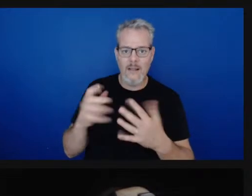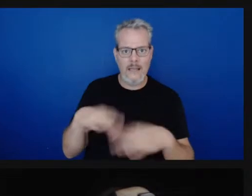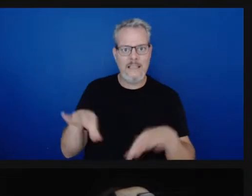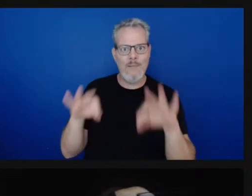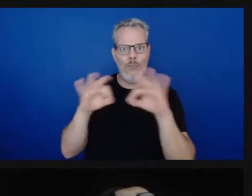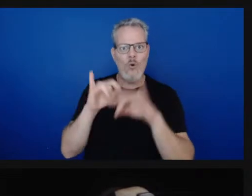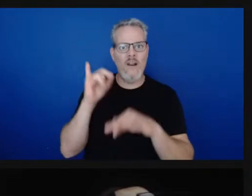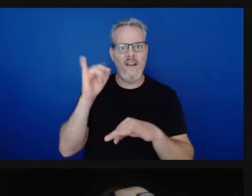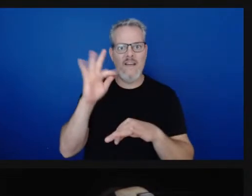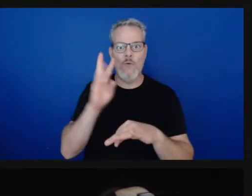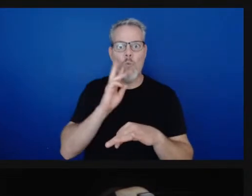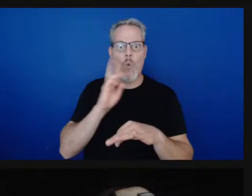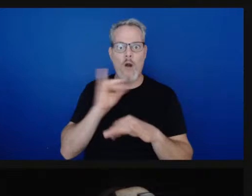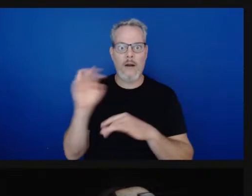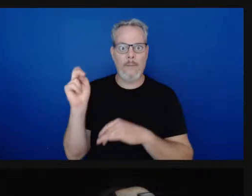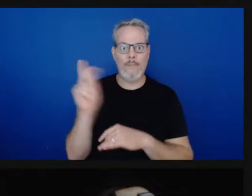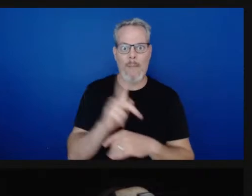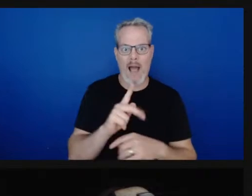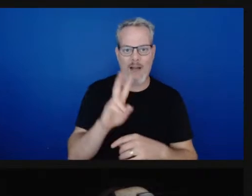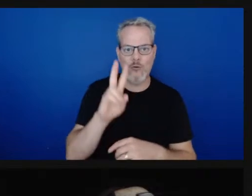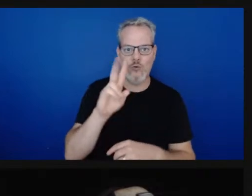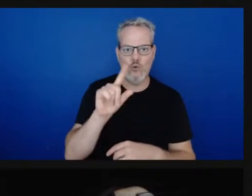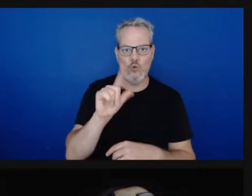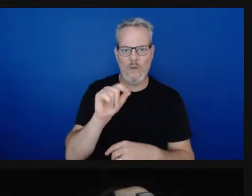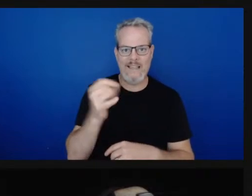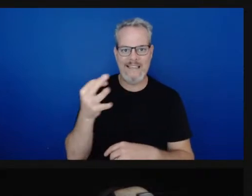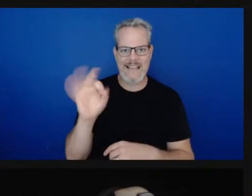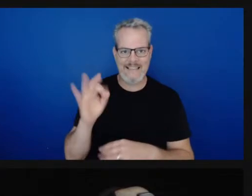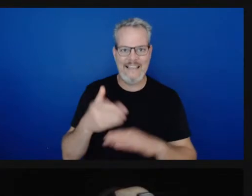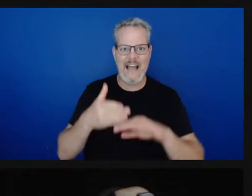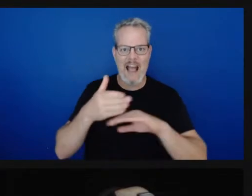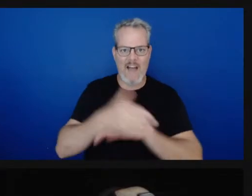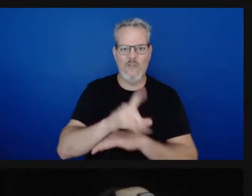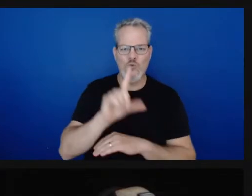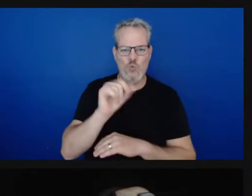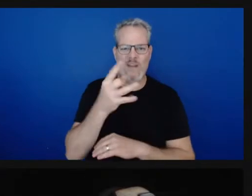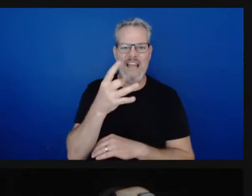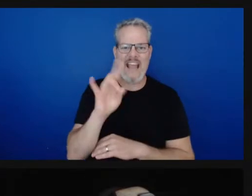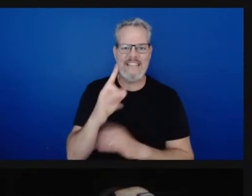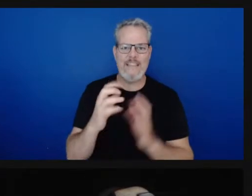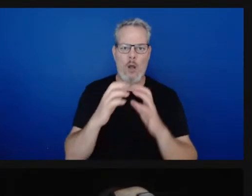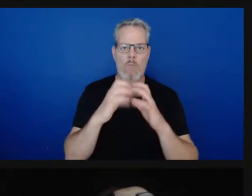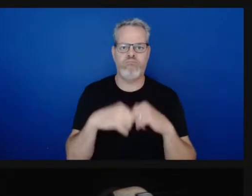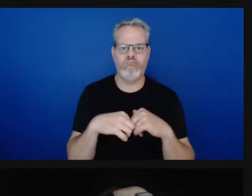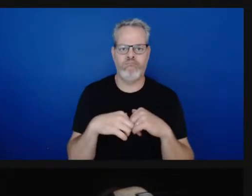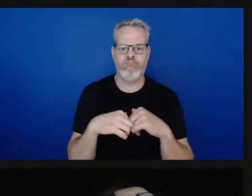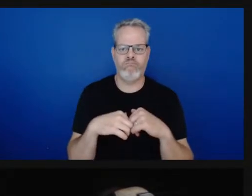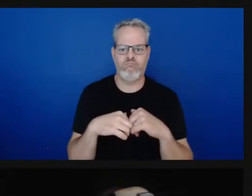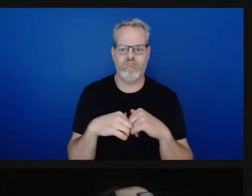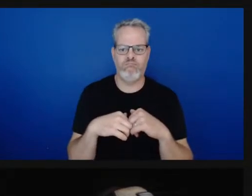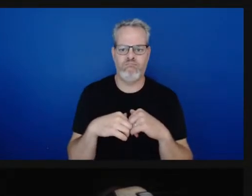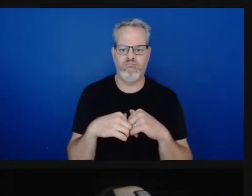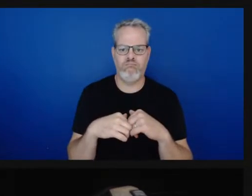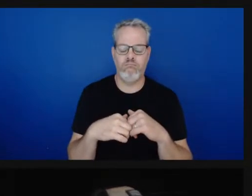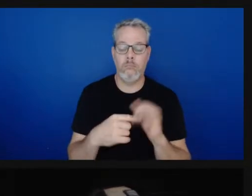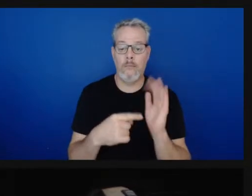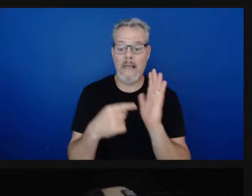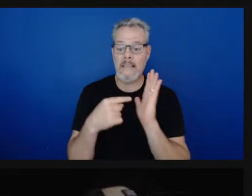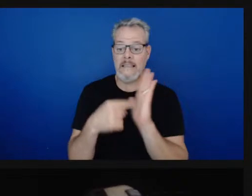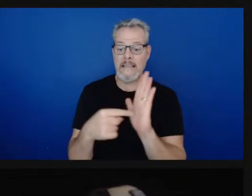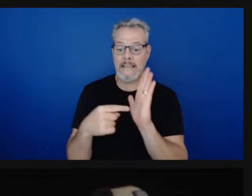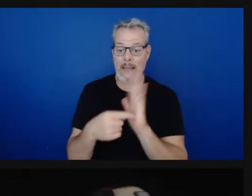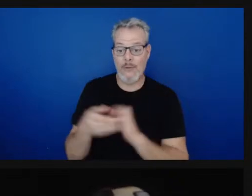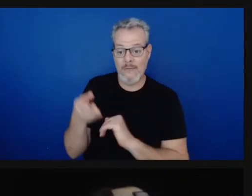Halemaʻumaʻu in 2019, following a 2018 collapse. So as an example, here is a